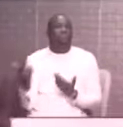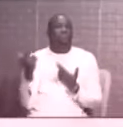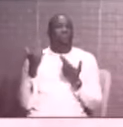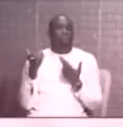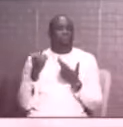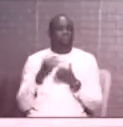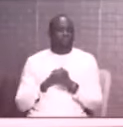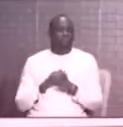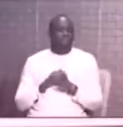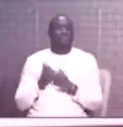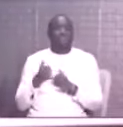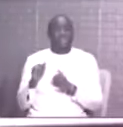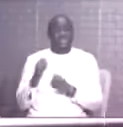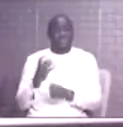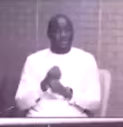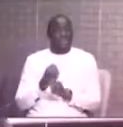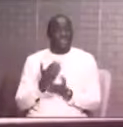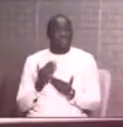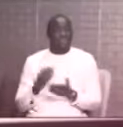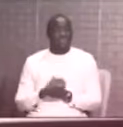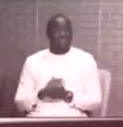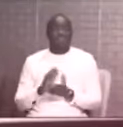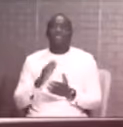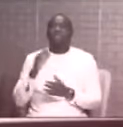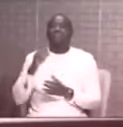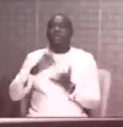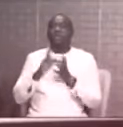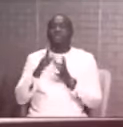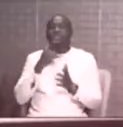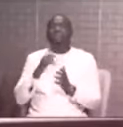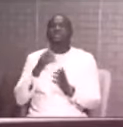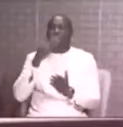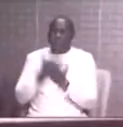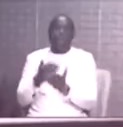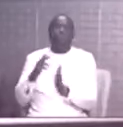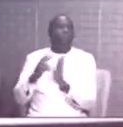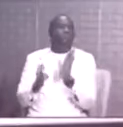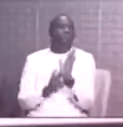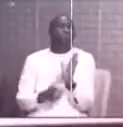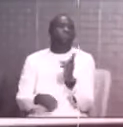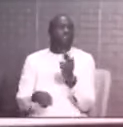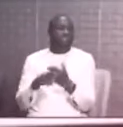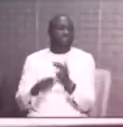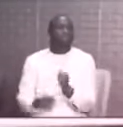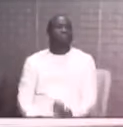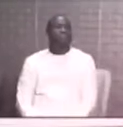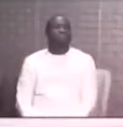So they still obtain something. The Bible calls it a good report.